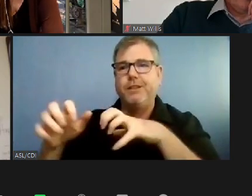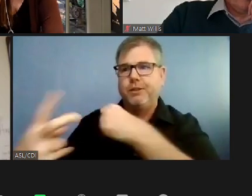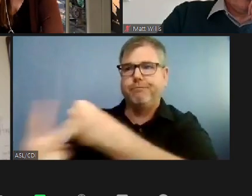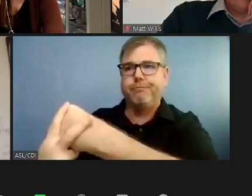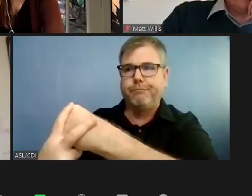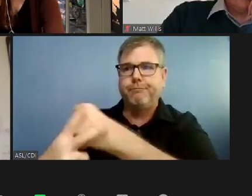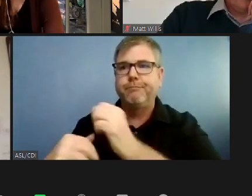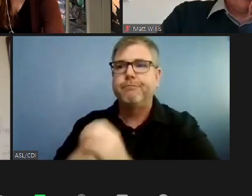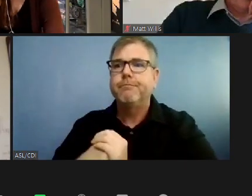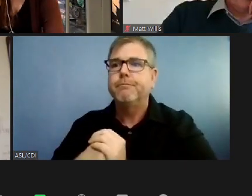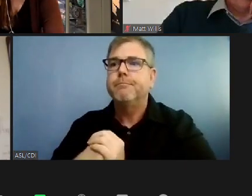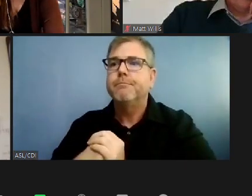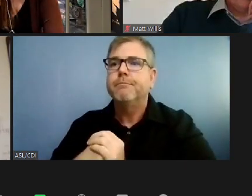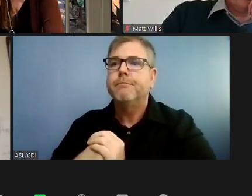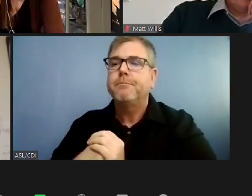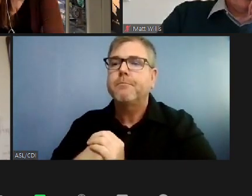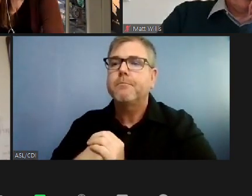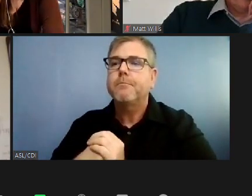and the pod.